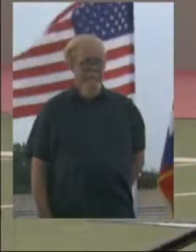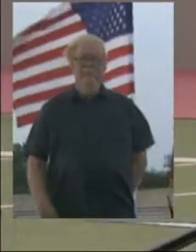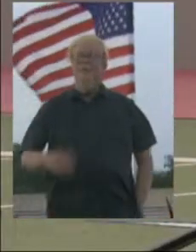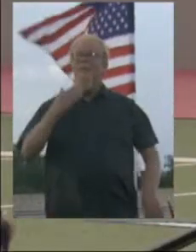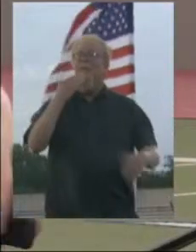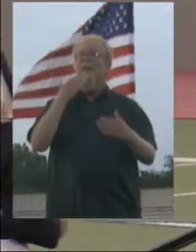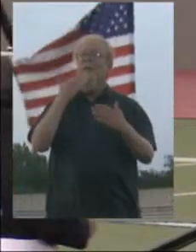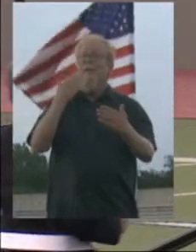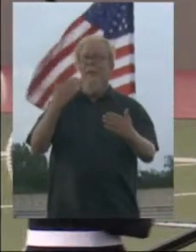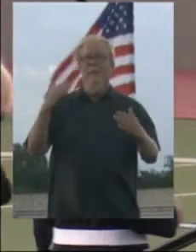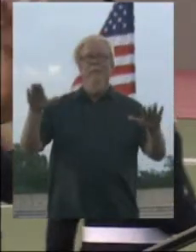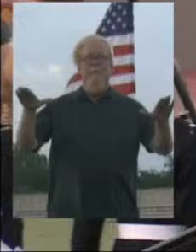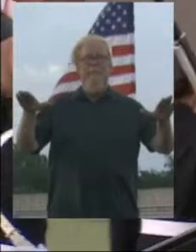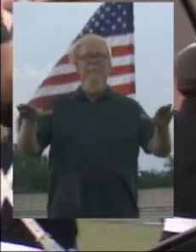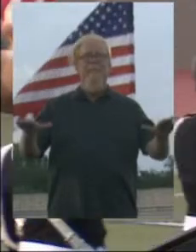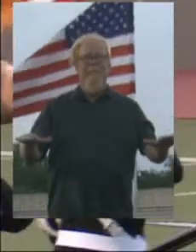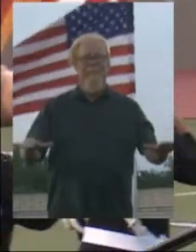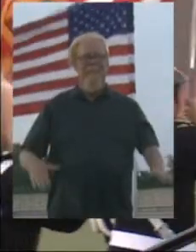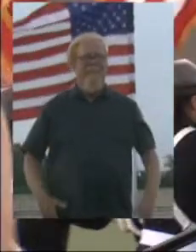Thank you. You may be seated.